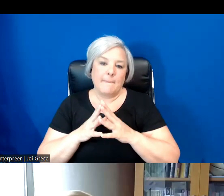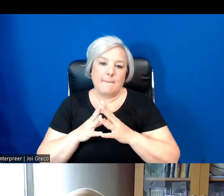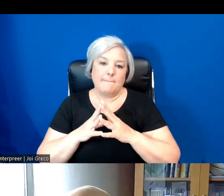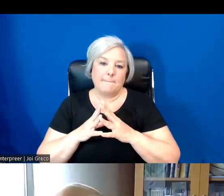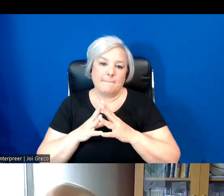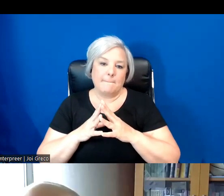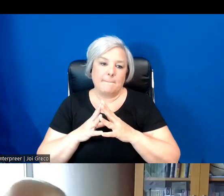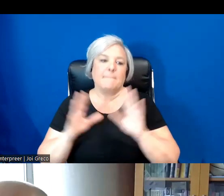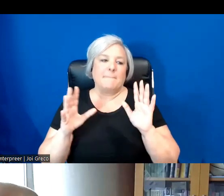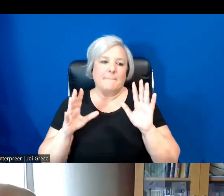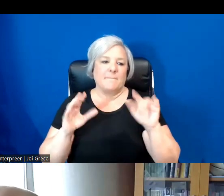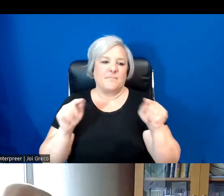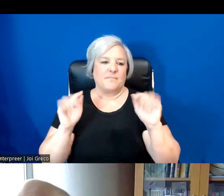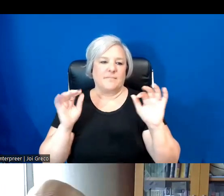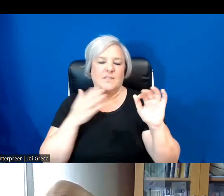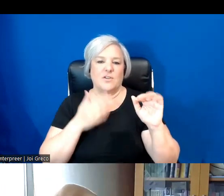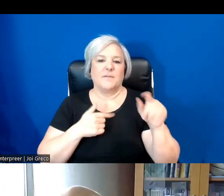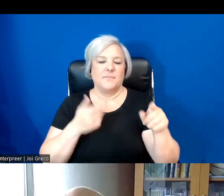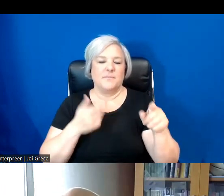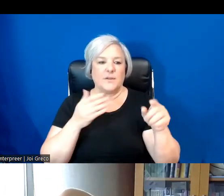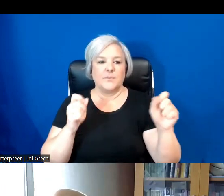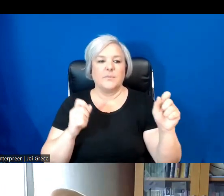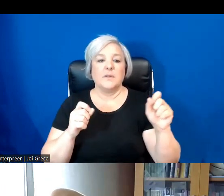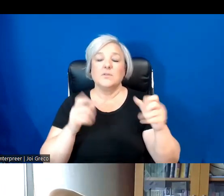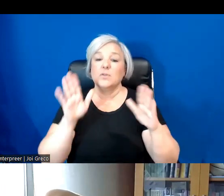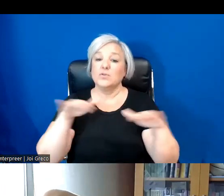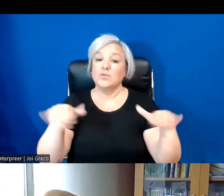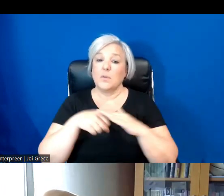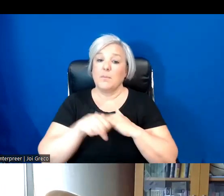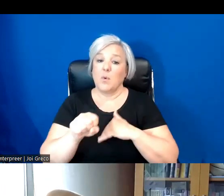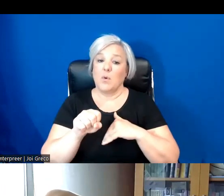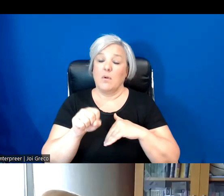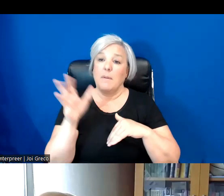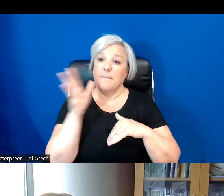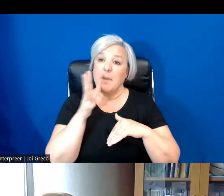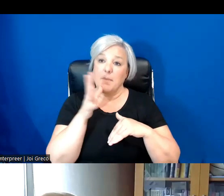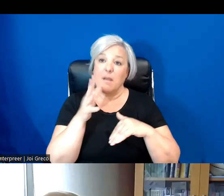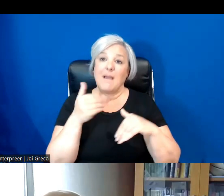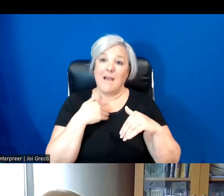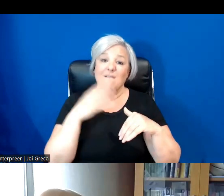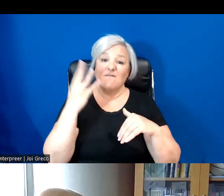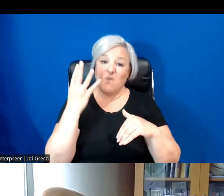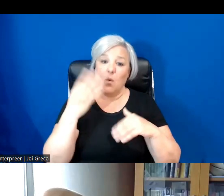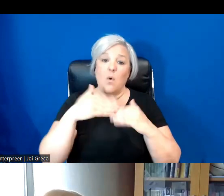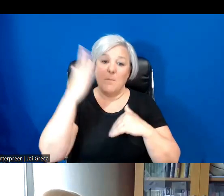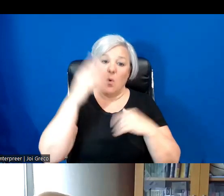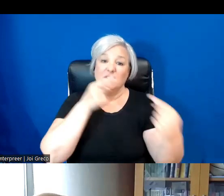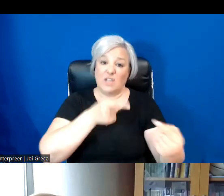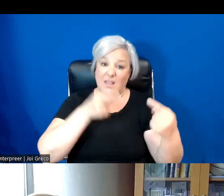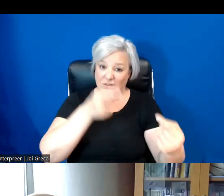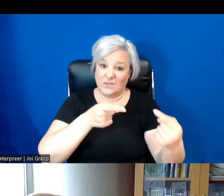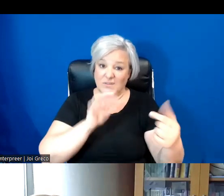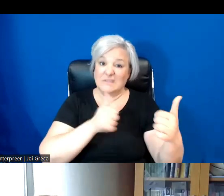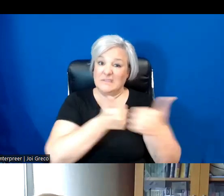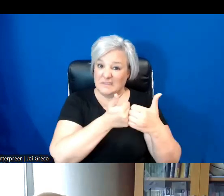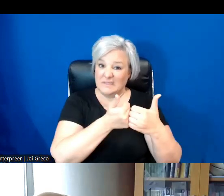Or actually the animation, yeah. So what we found is that kids born to mothers who reported 4 or more pre-birth challenges, and that 4 or more